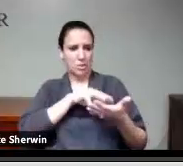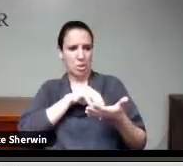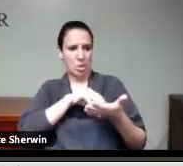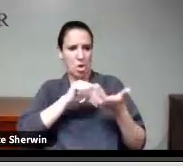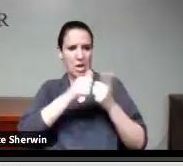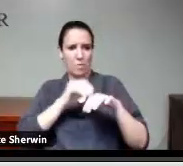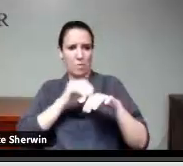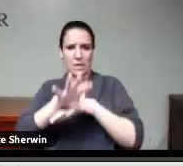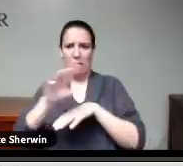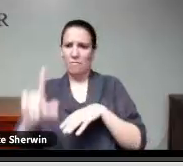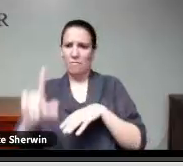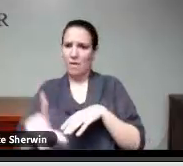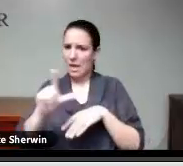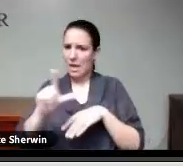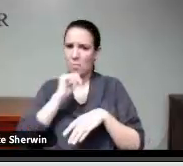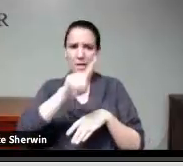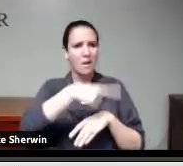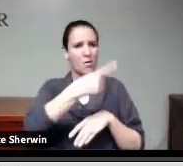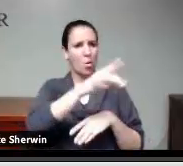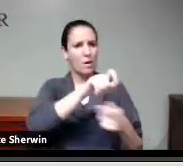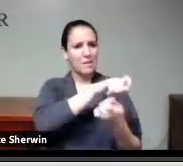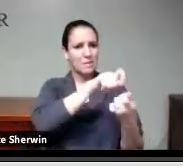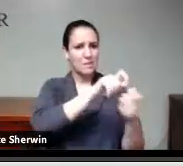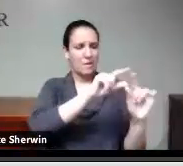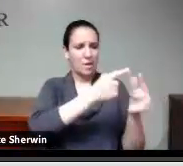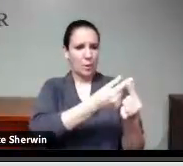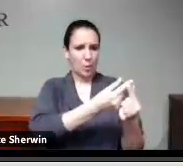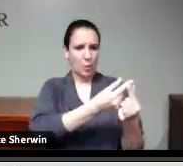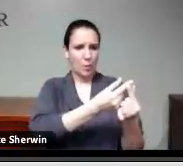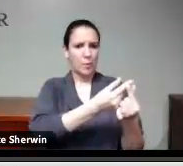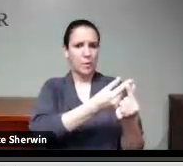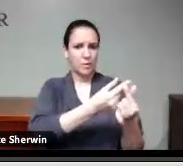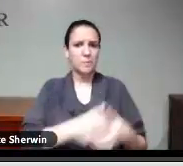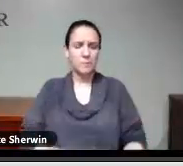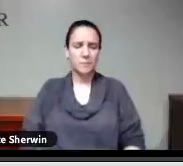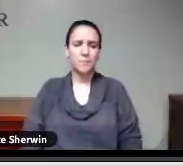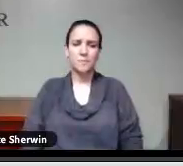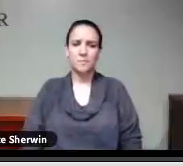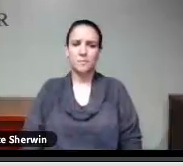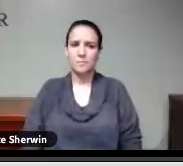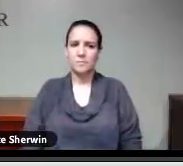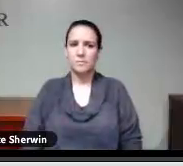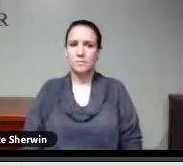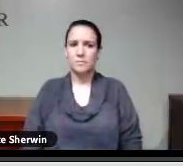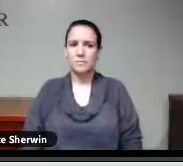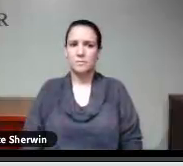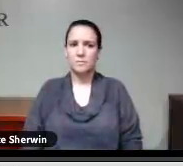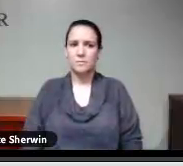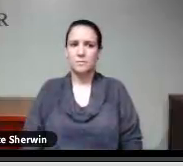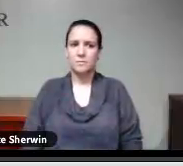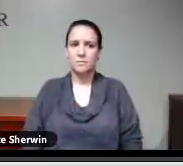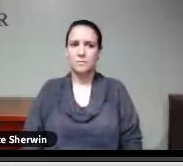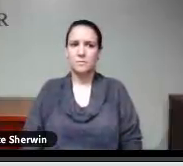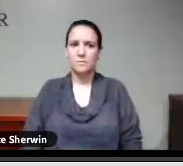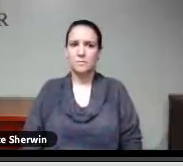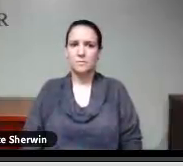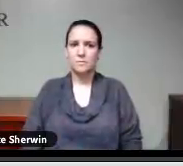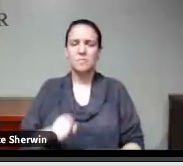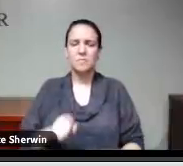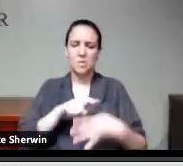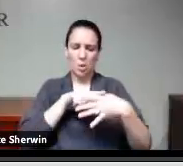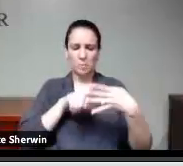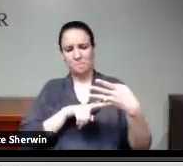organization, not just on the particular effort that we're studying at that point. So these are just at a high level some of the questions to